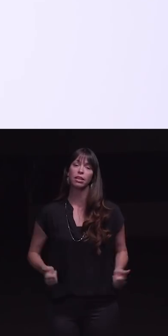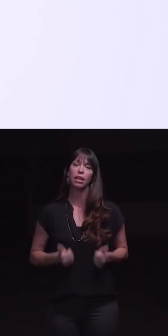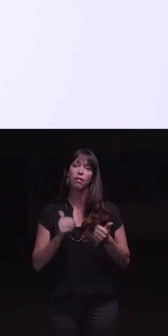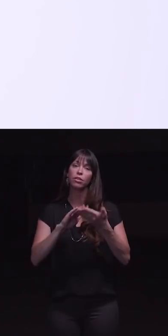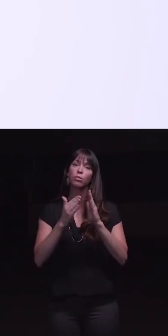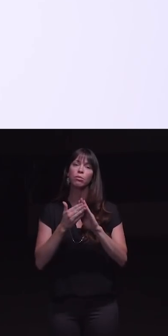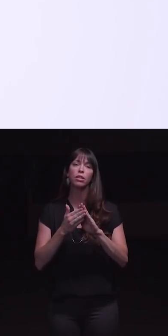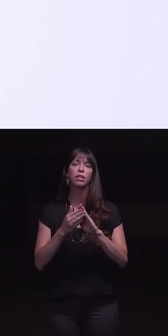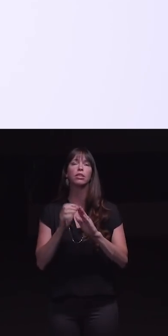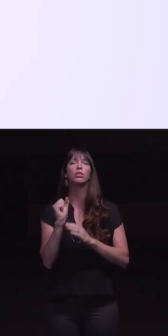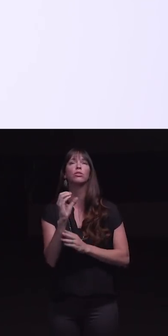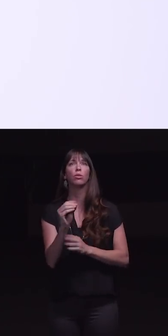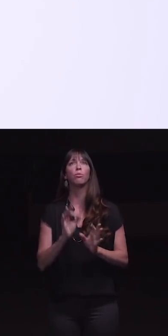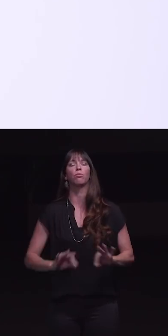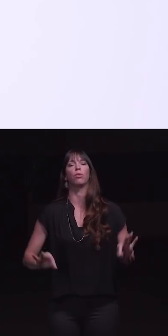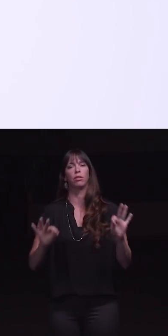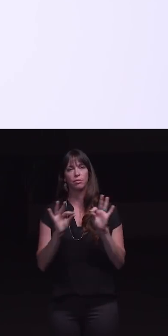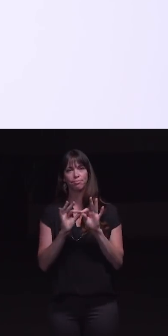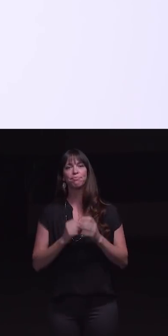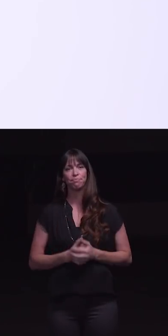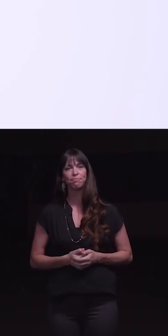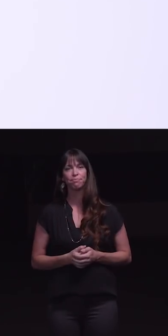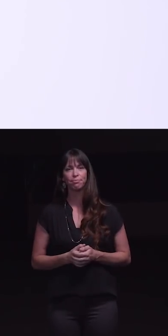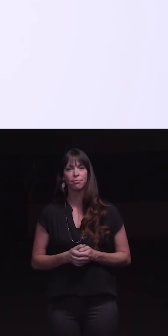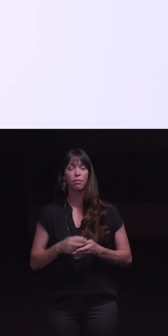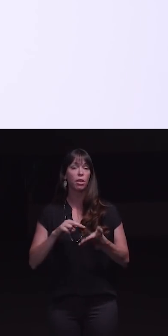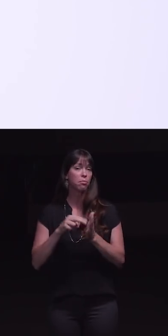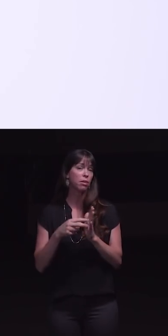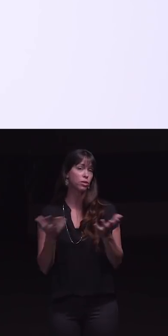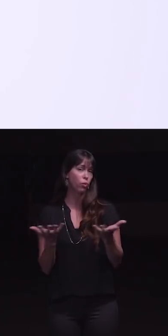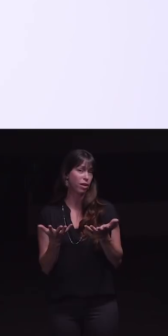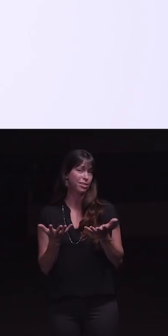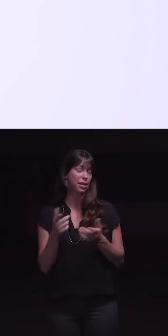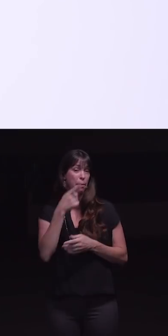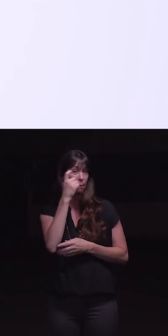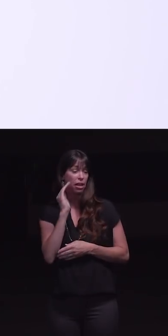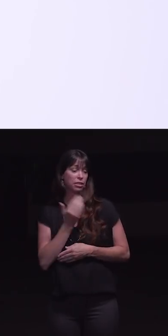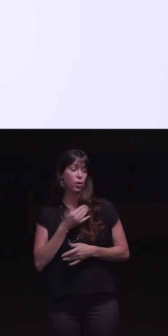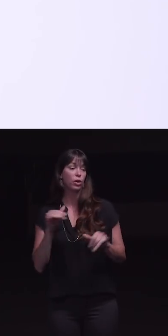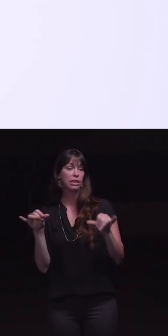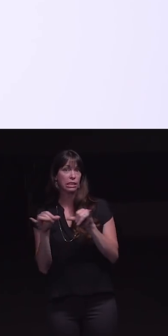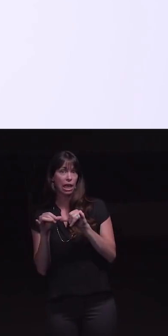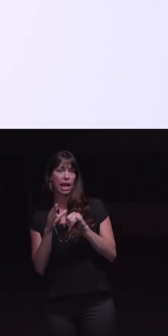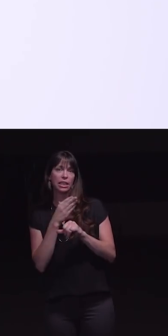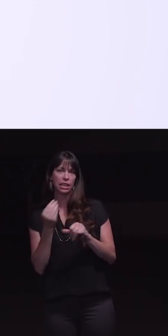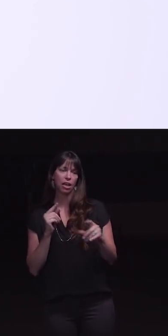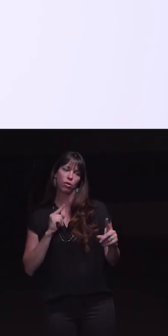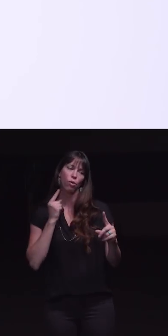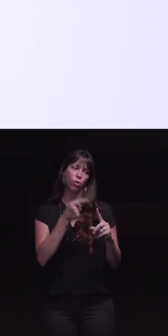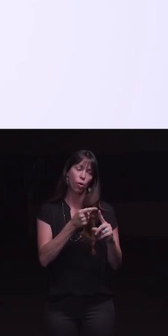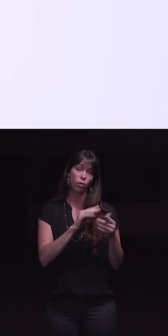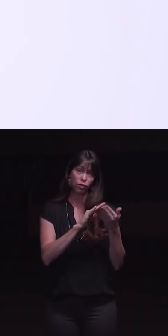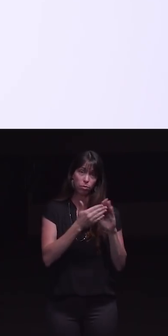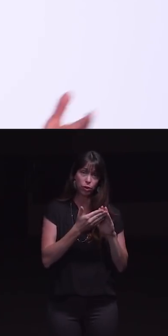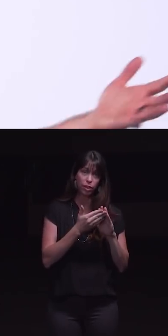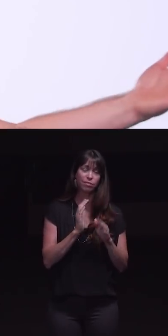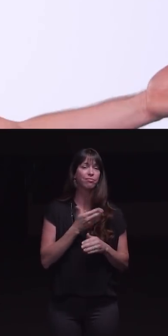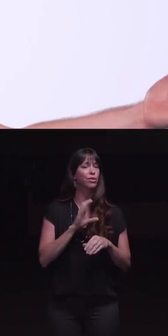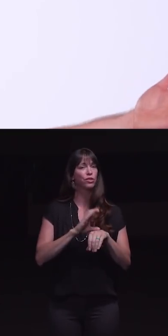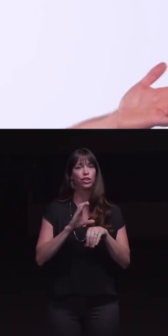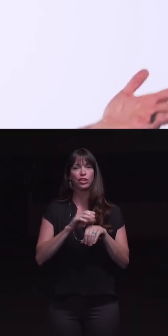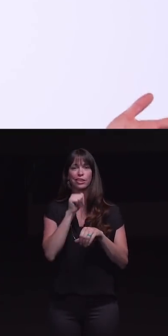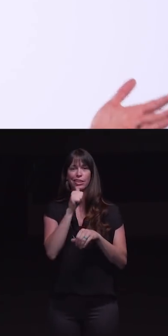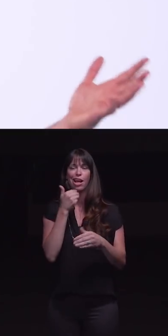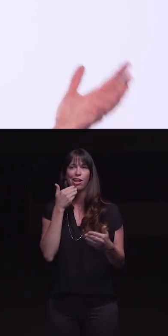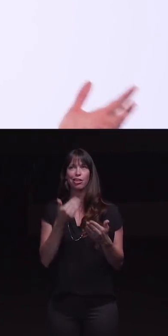in community is so important. But what that means is, with our size and strategy, our church doesn't work well